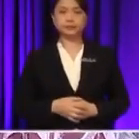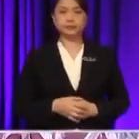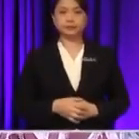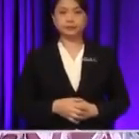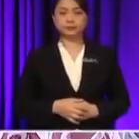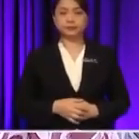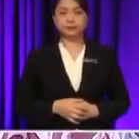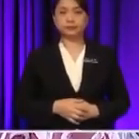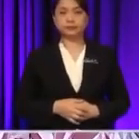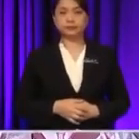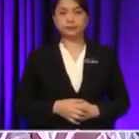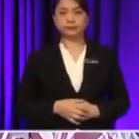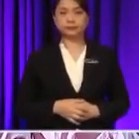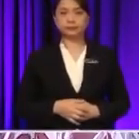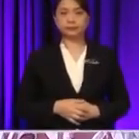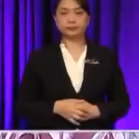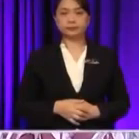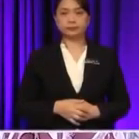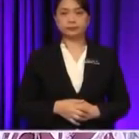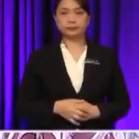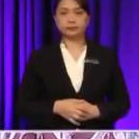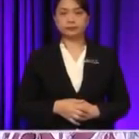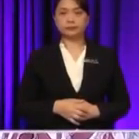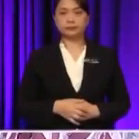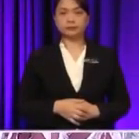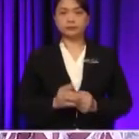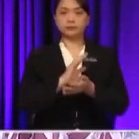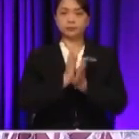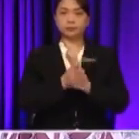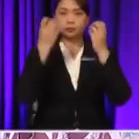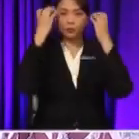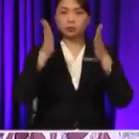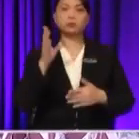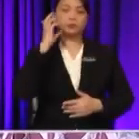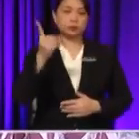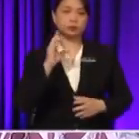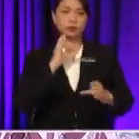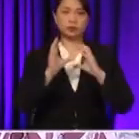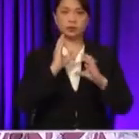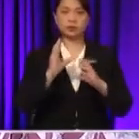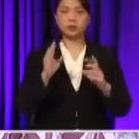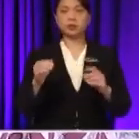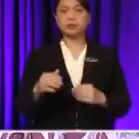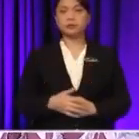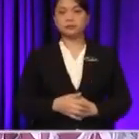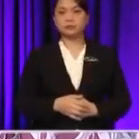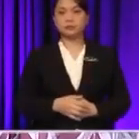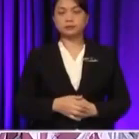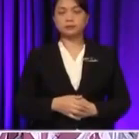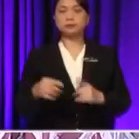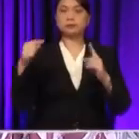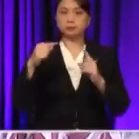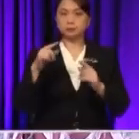do that all the time and every day. So I would say that this conditional sentence actually describes what always